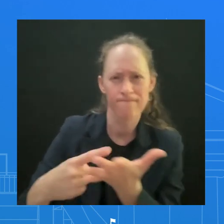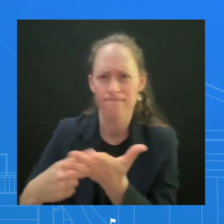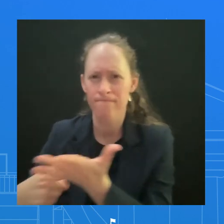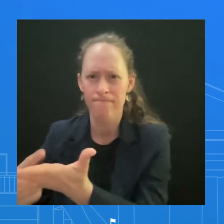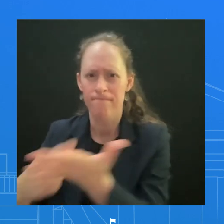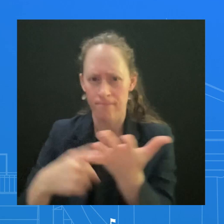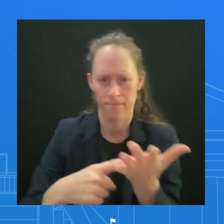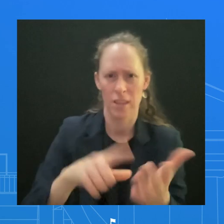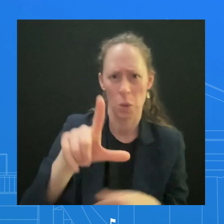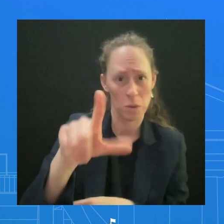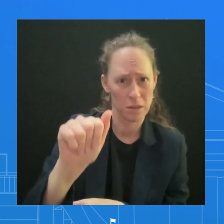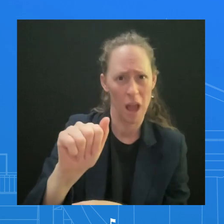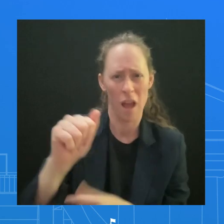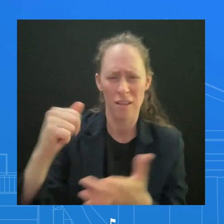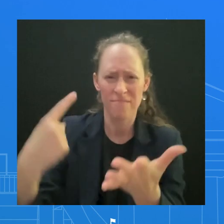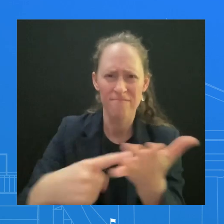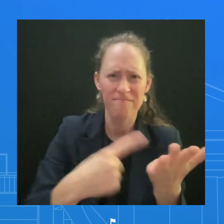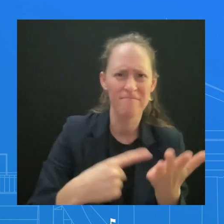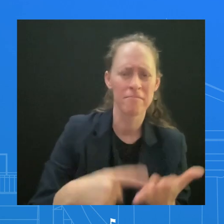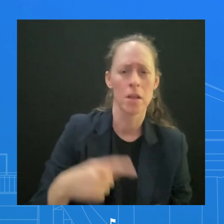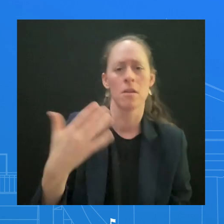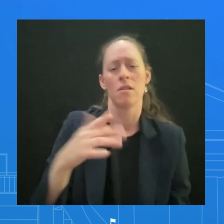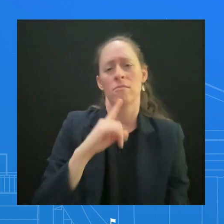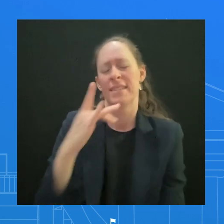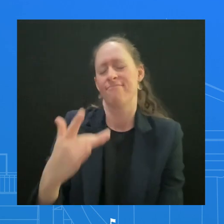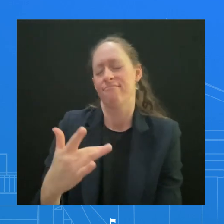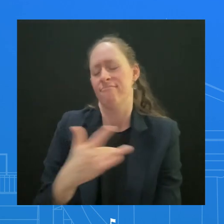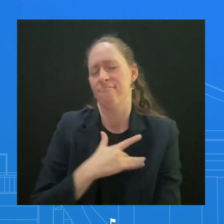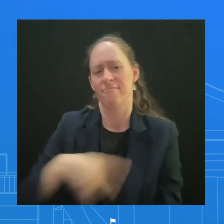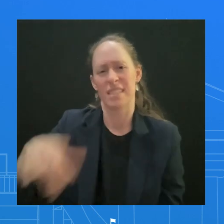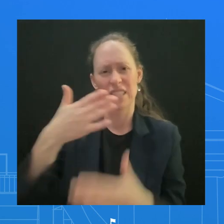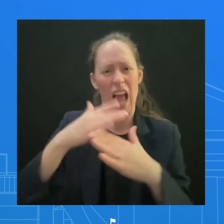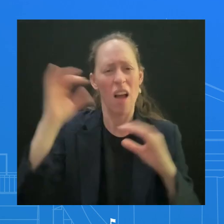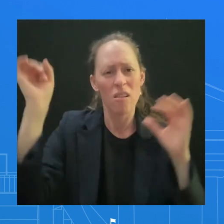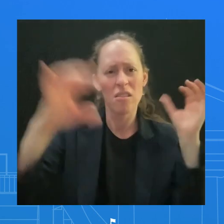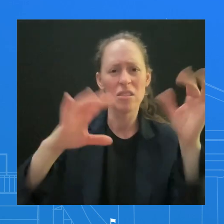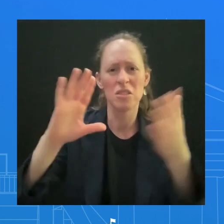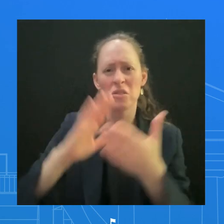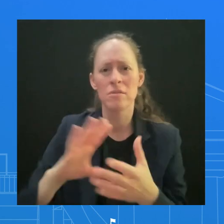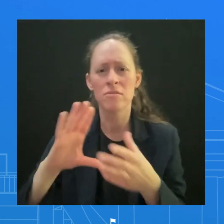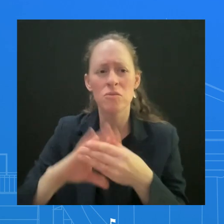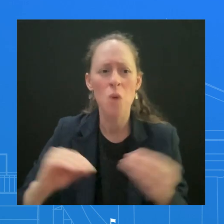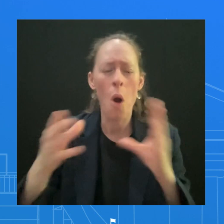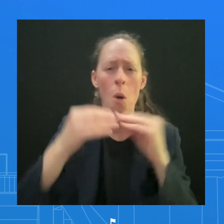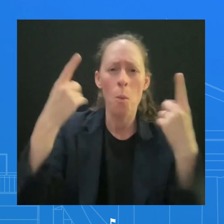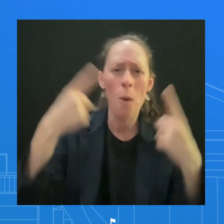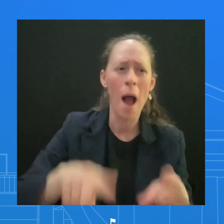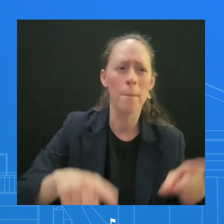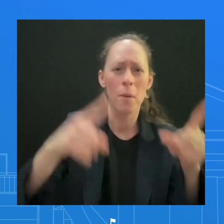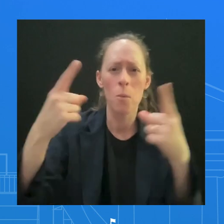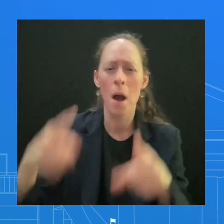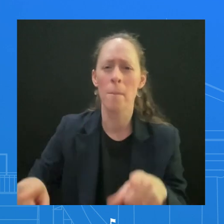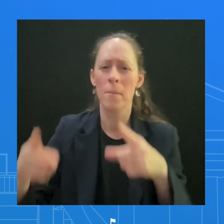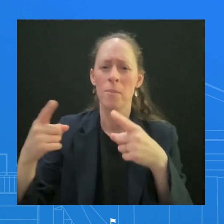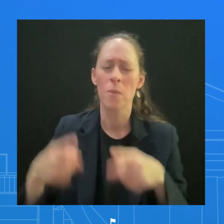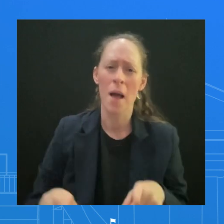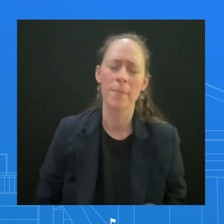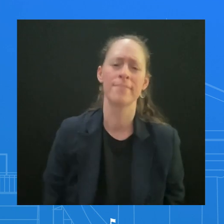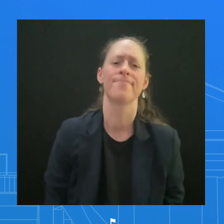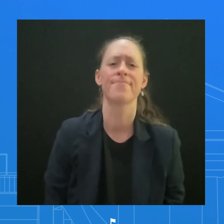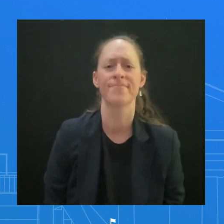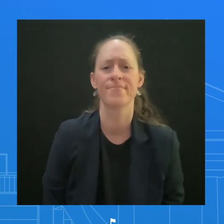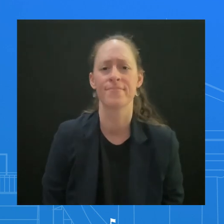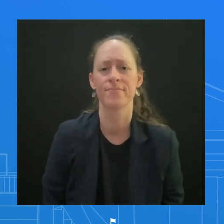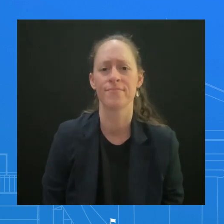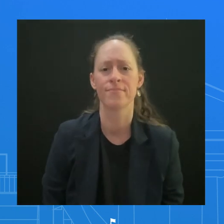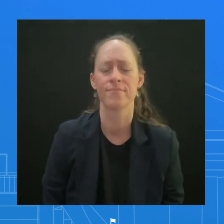these women shared with the First Lady. Tomorrow, the Vice President will deliver remarks in Charlotte, North Carolina, to highlight